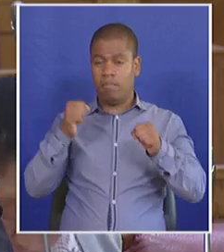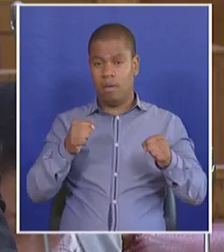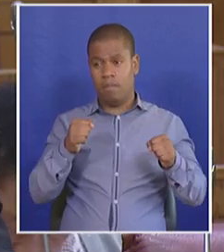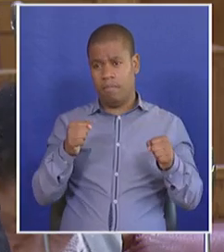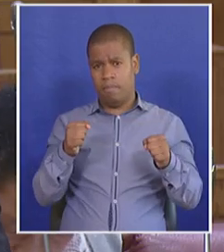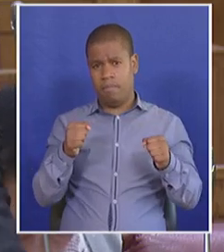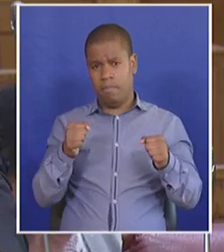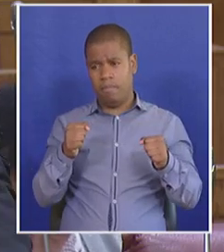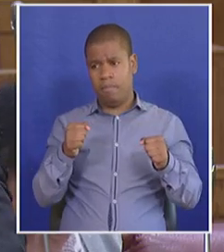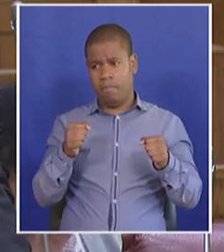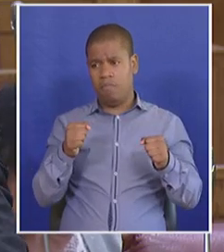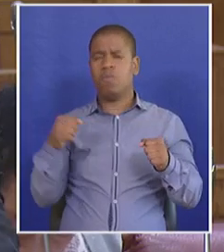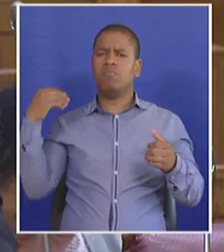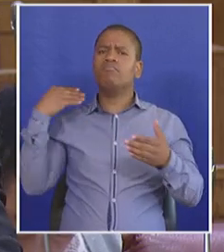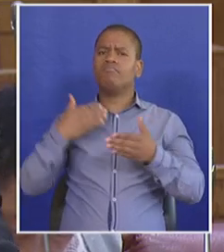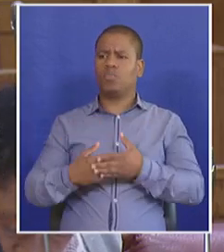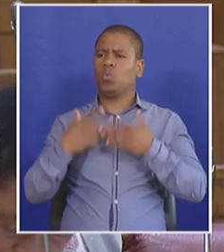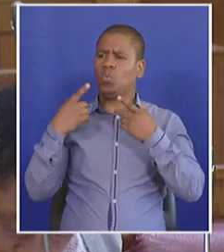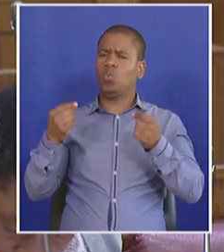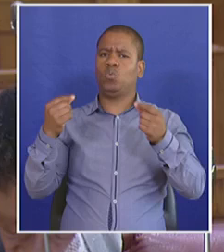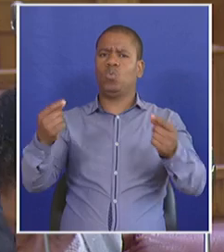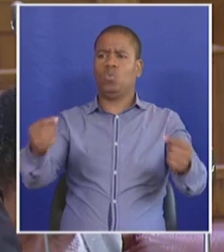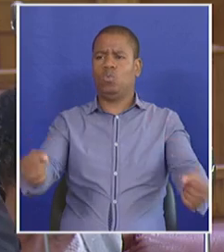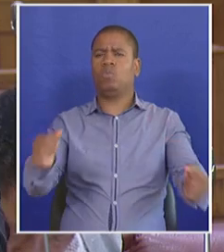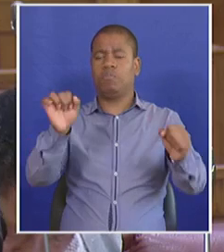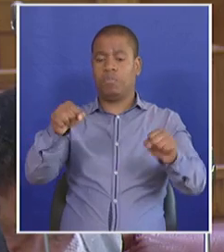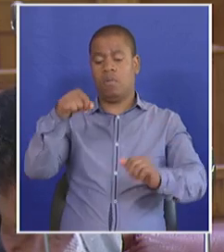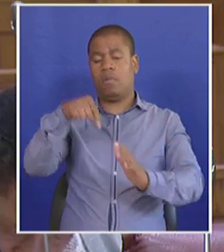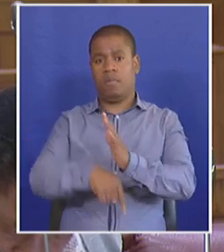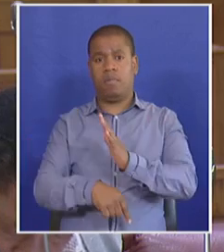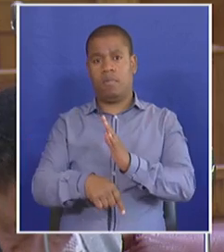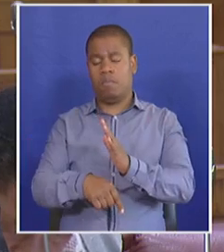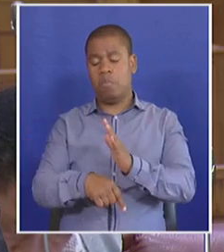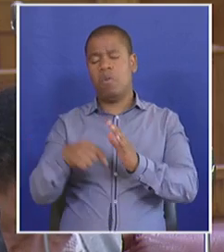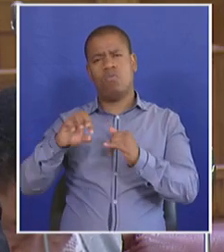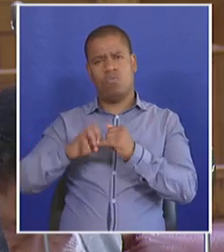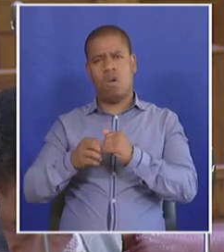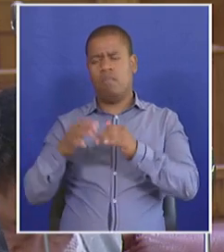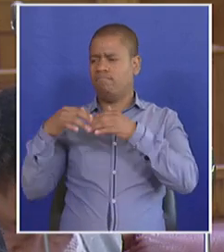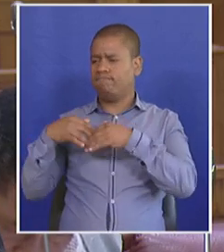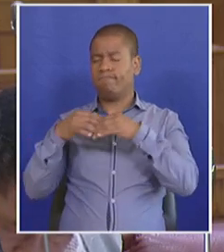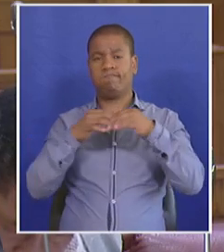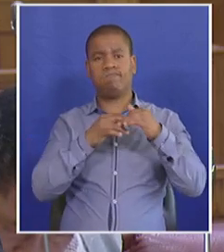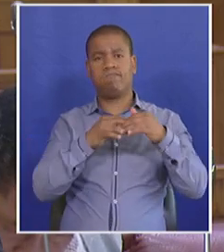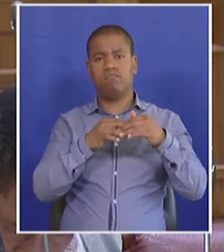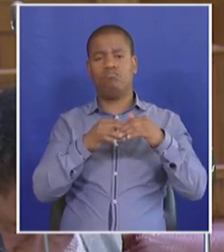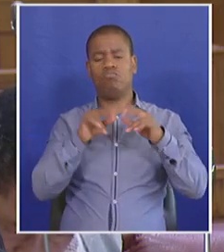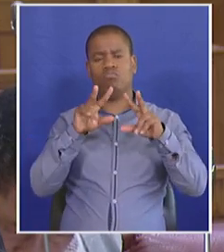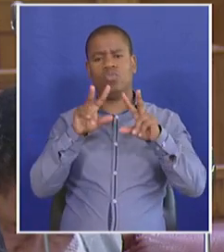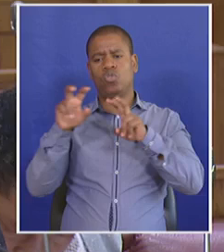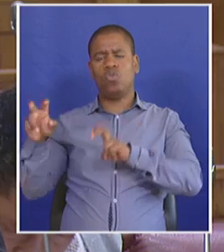And what I had to do was to, of course, delve into them in terms of establishing why these issues